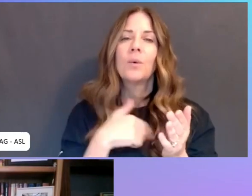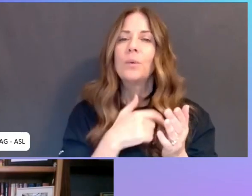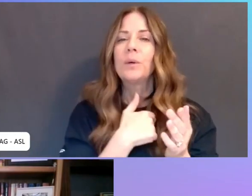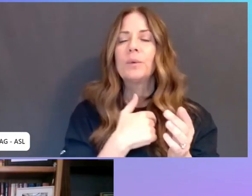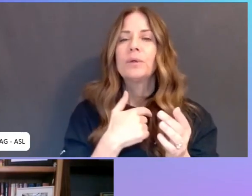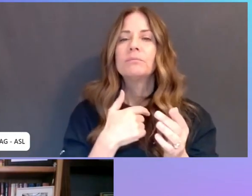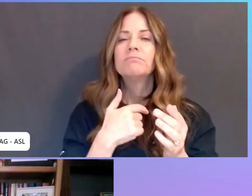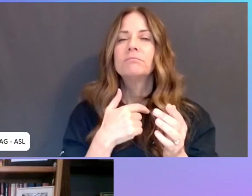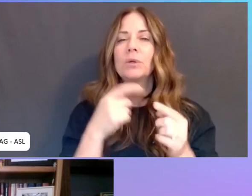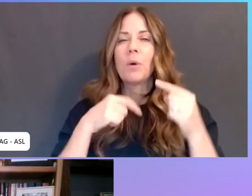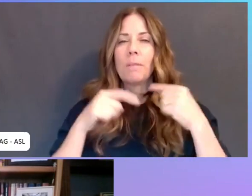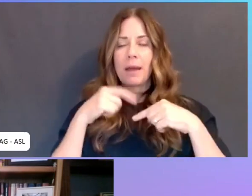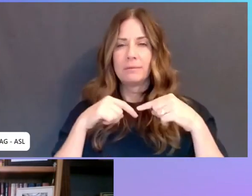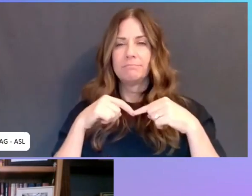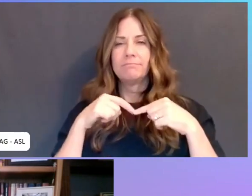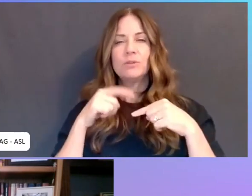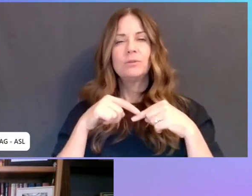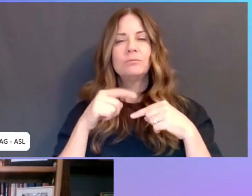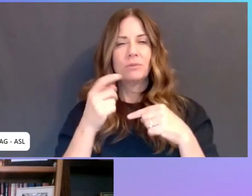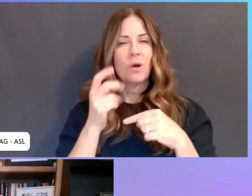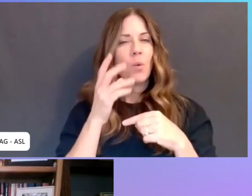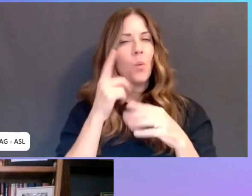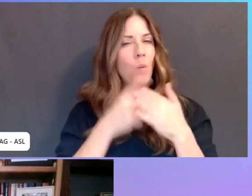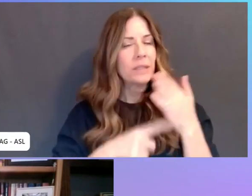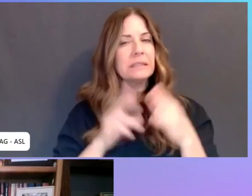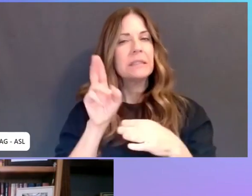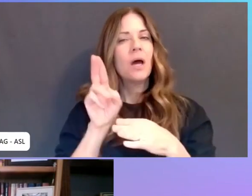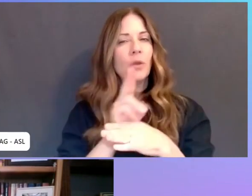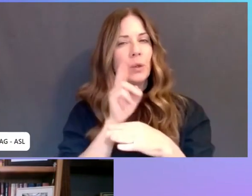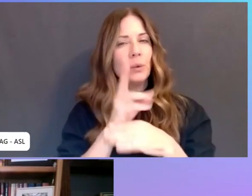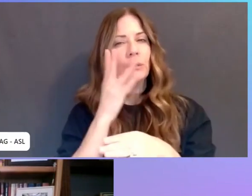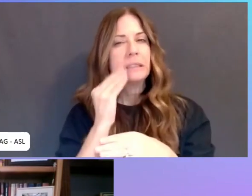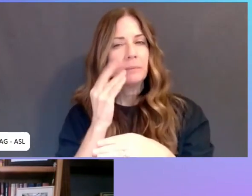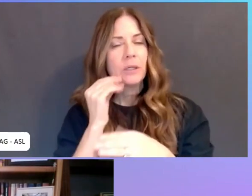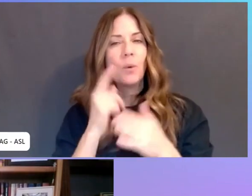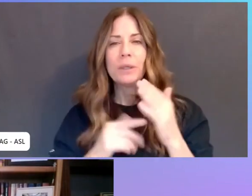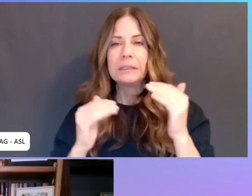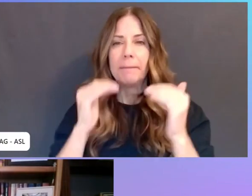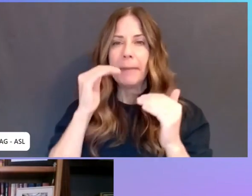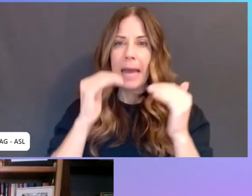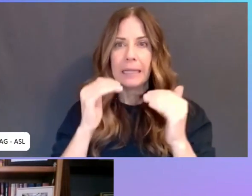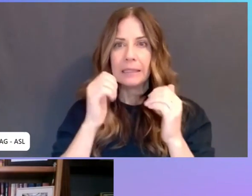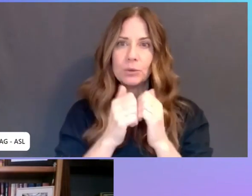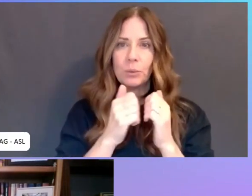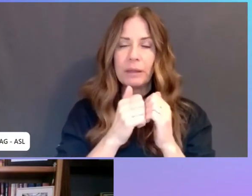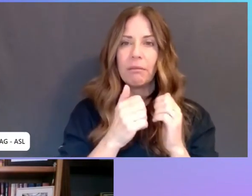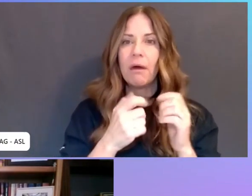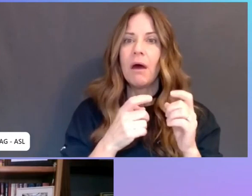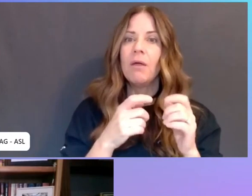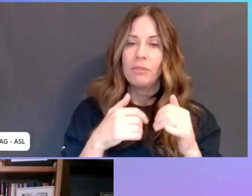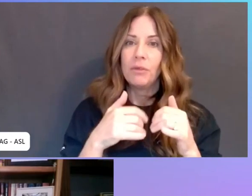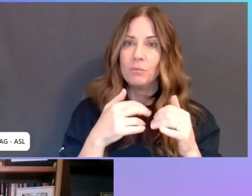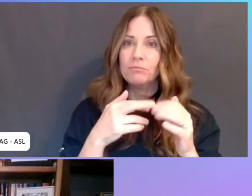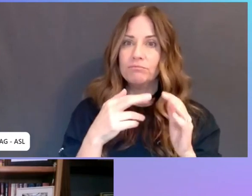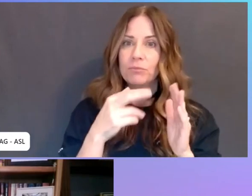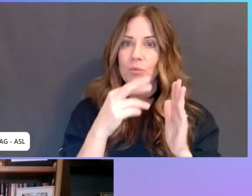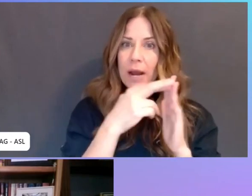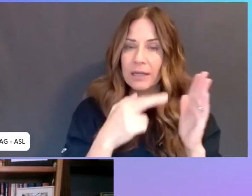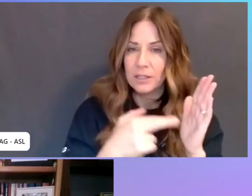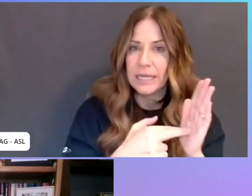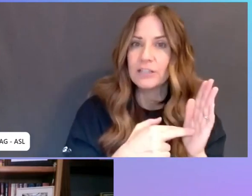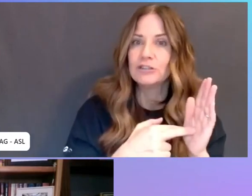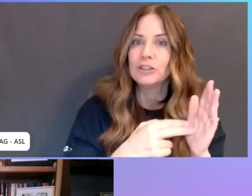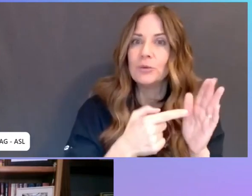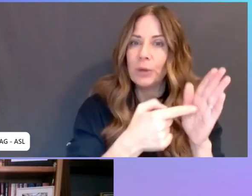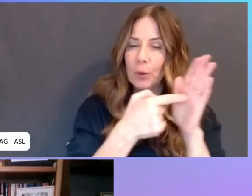the user experience and what is the balance between the user experience and the regulatory requirement. We also have